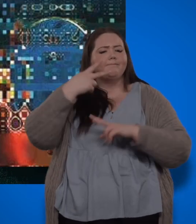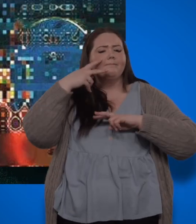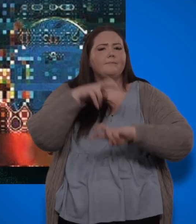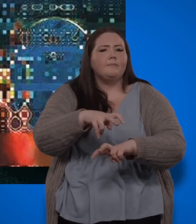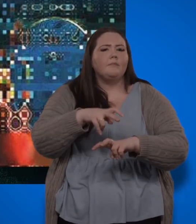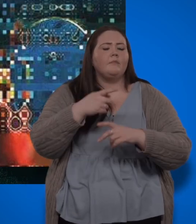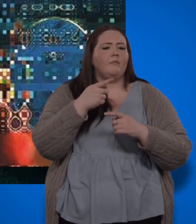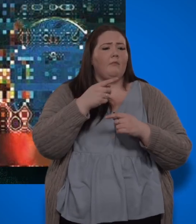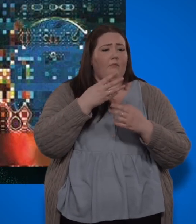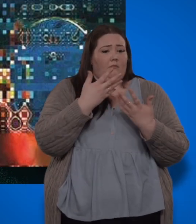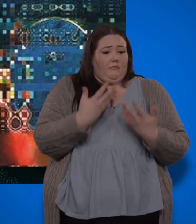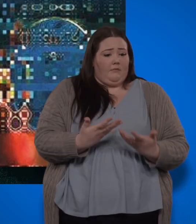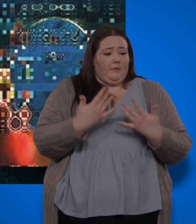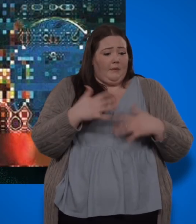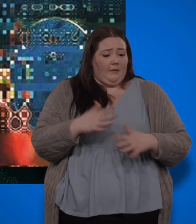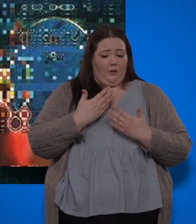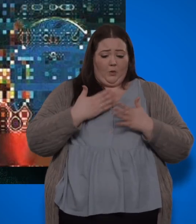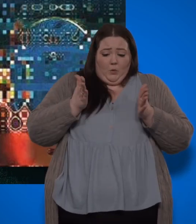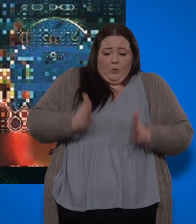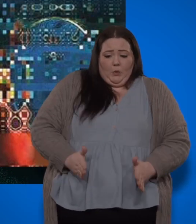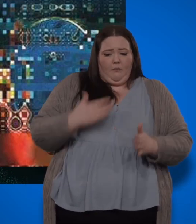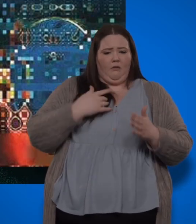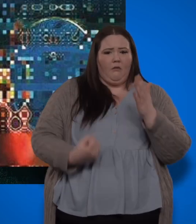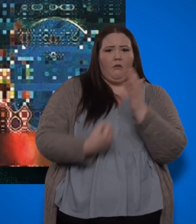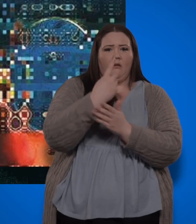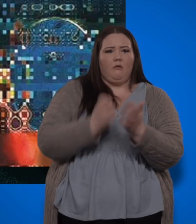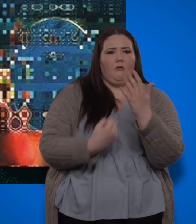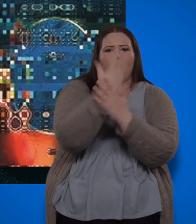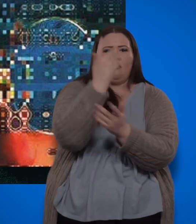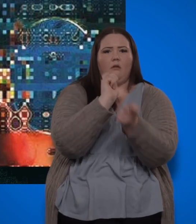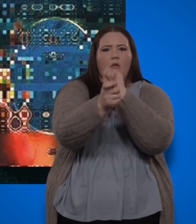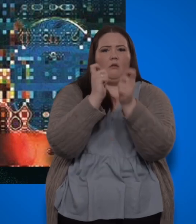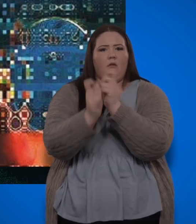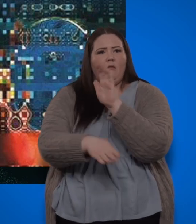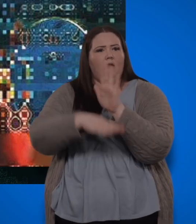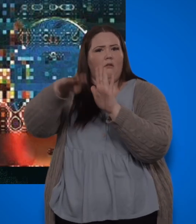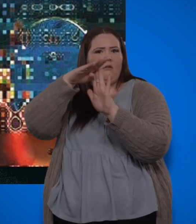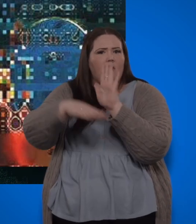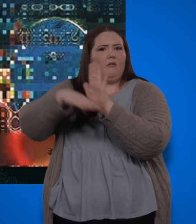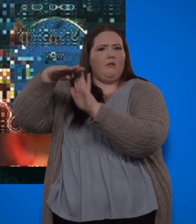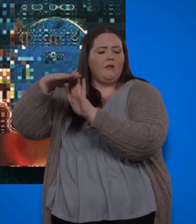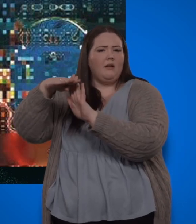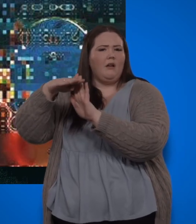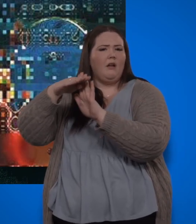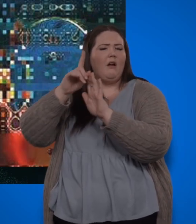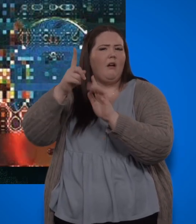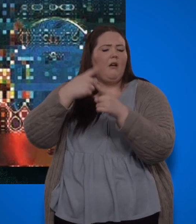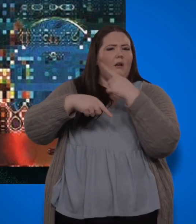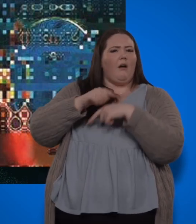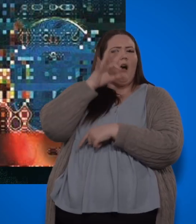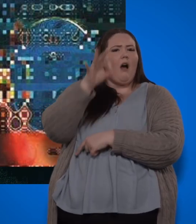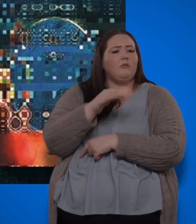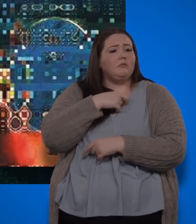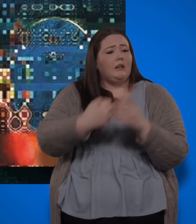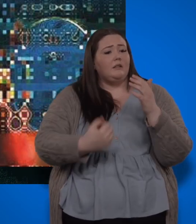and changes which are happening to our humanity. And so we'll be asking that age-old question again: what does advancing